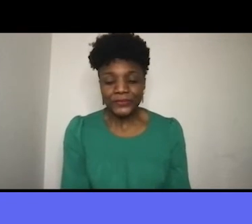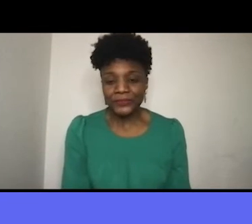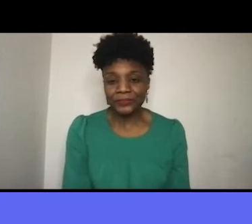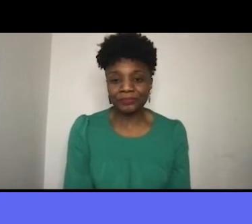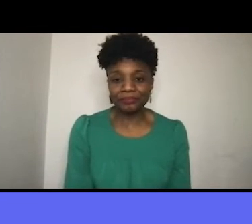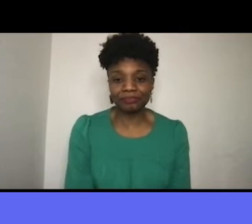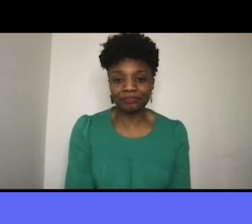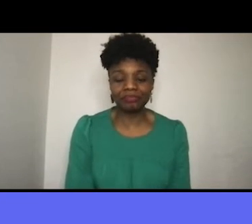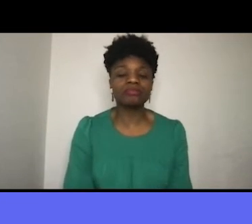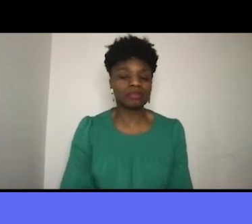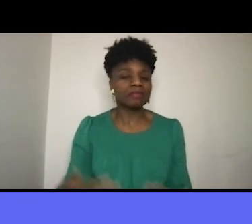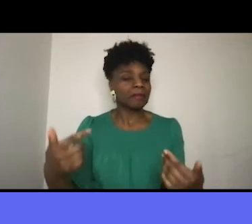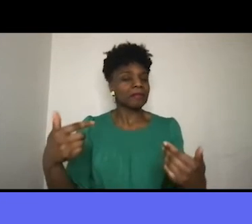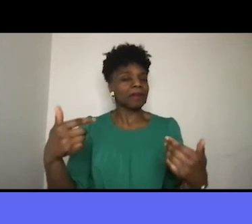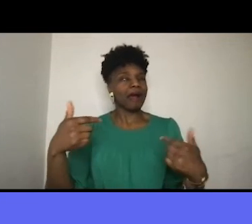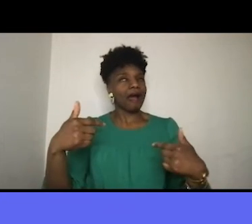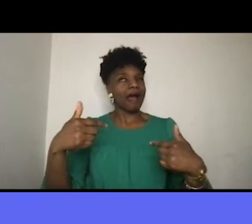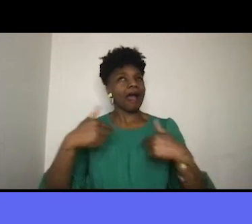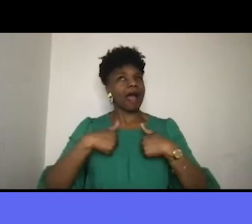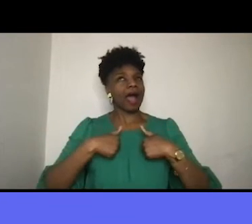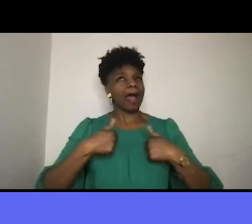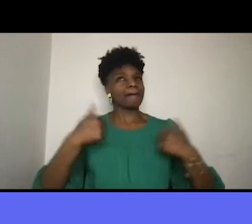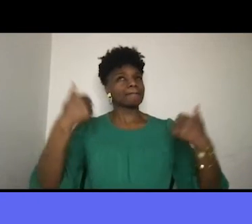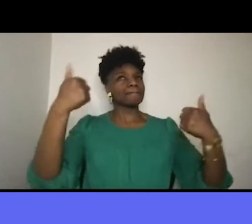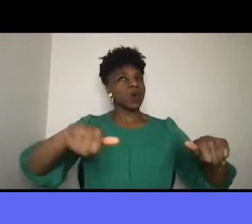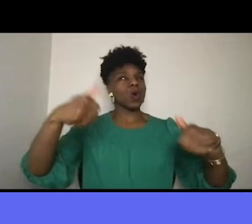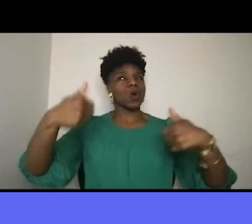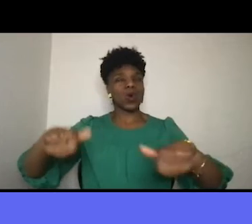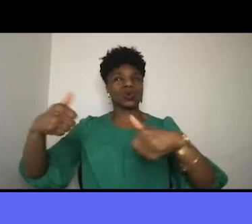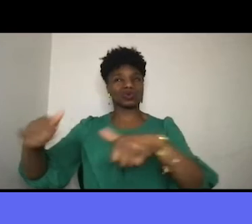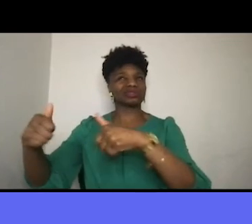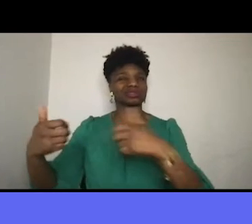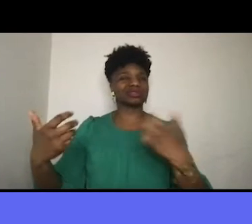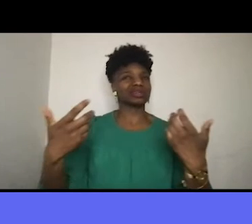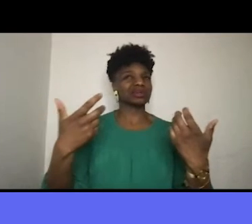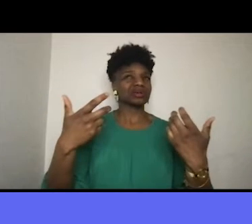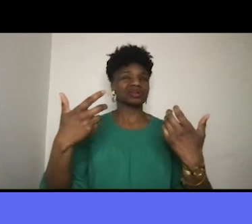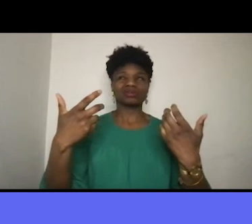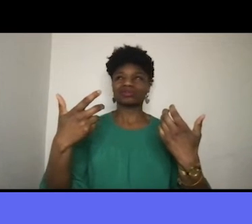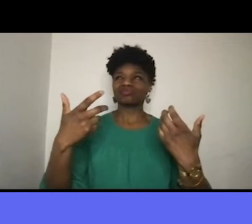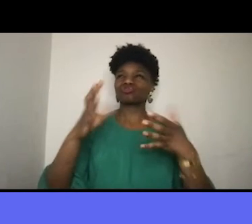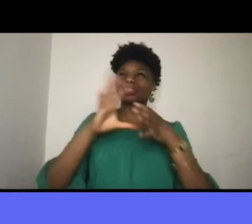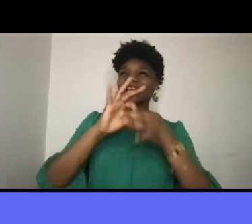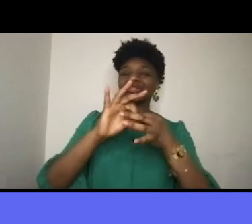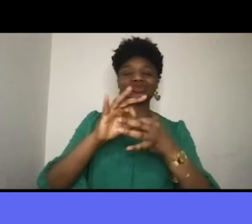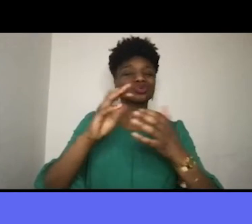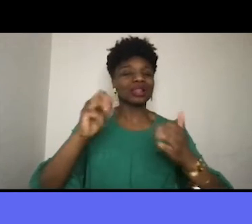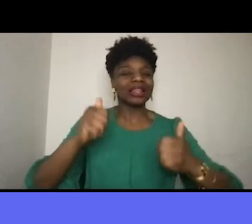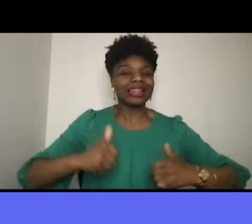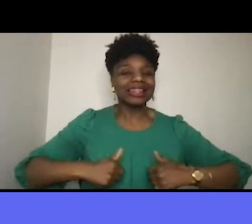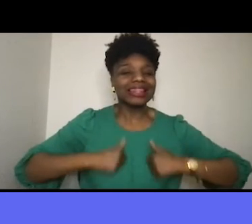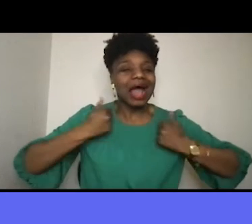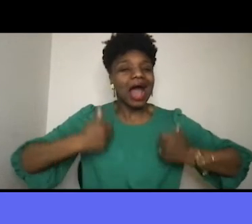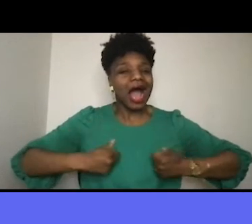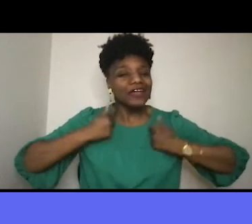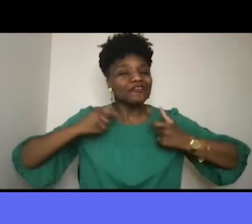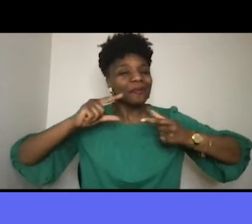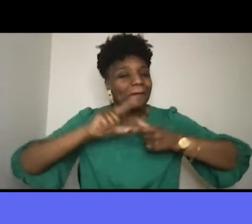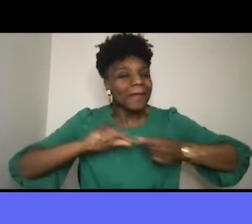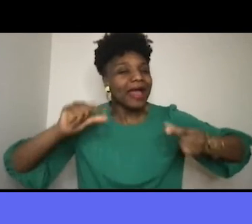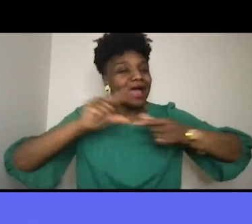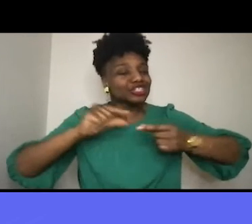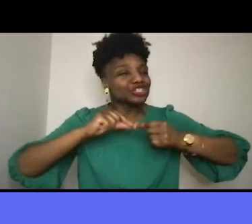Yeah, but I post like different. I'm trying to do more, enhanced life messages and more positive